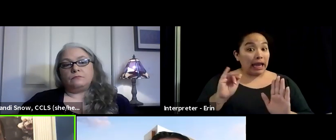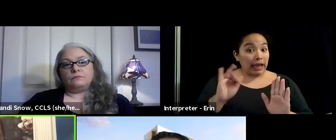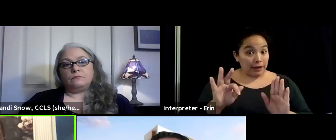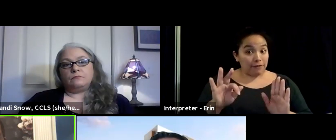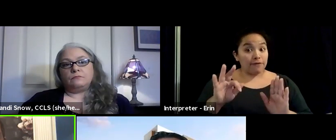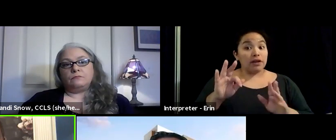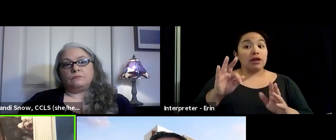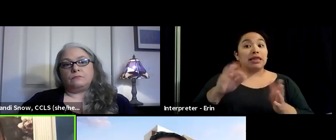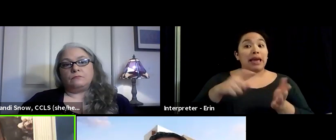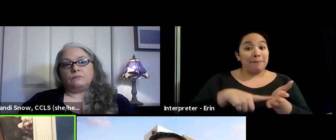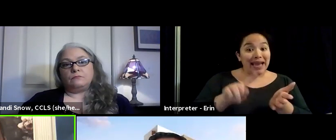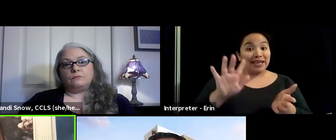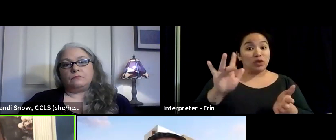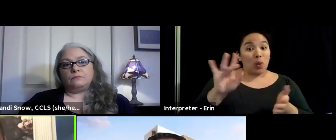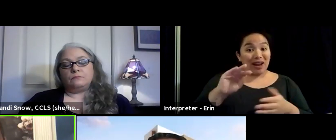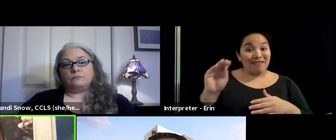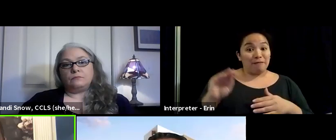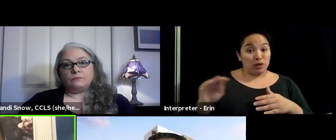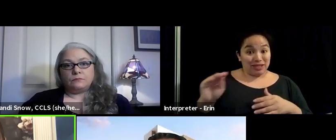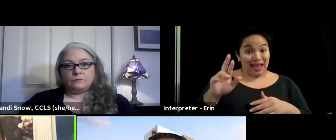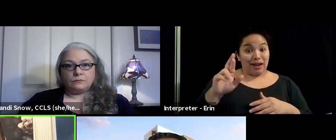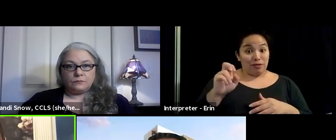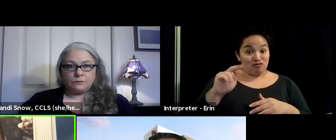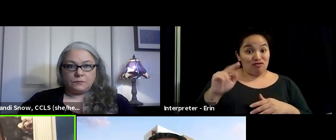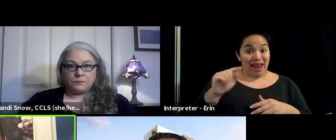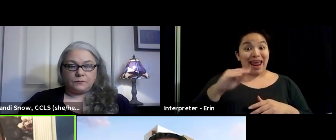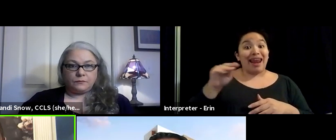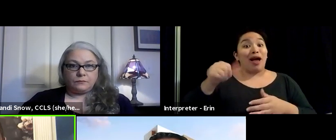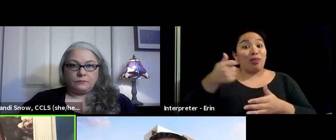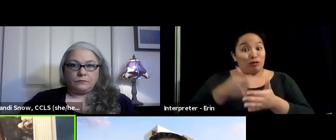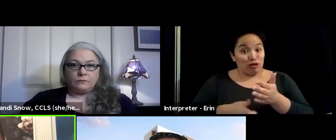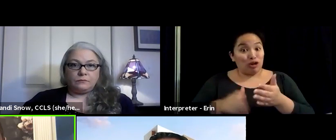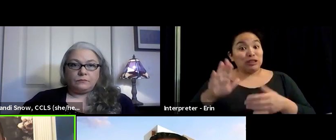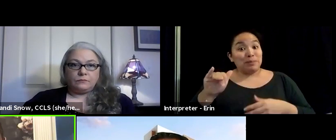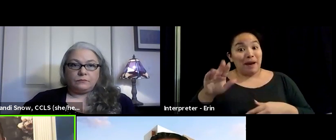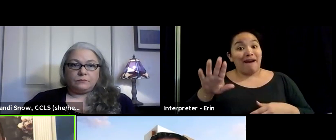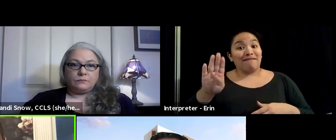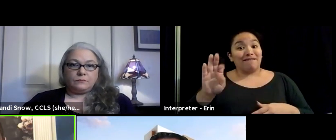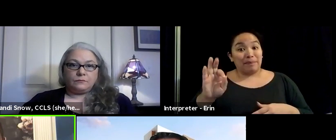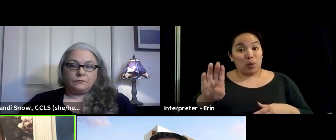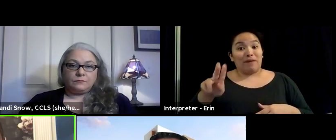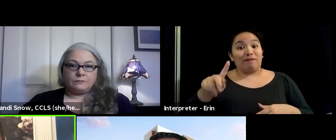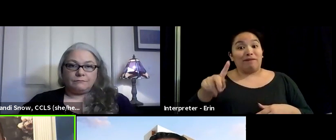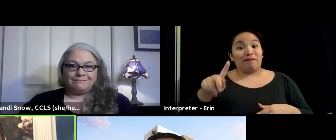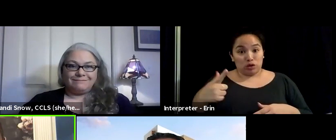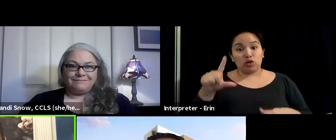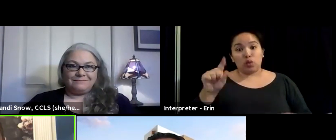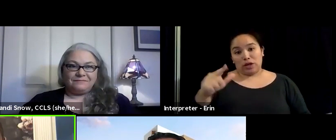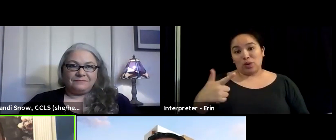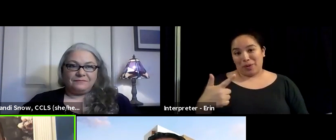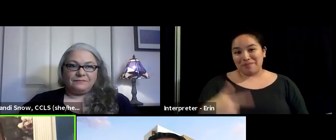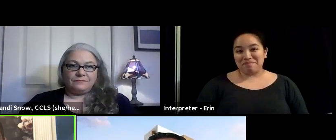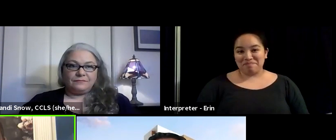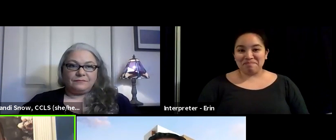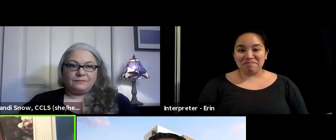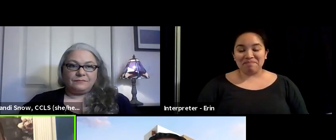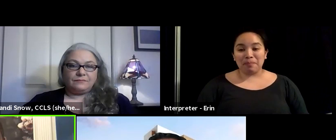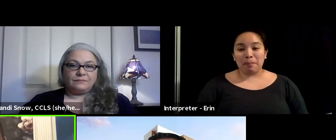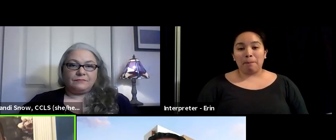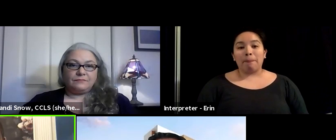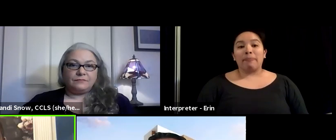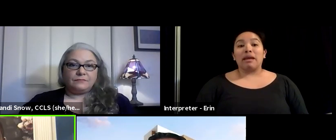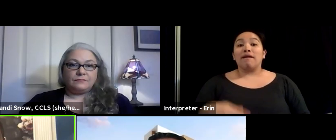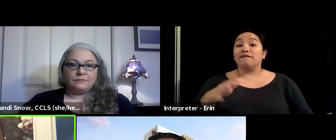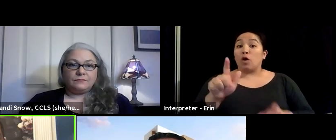of the rent and other charges due by February 1st, 2021. Resulting